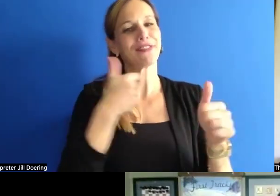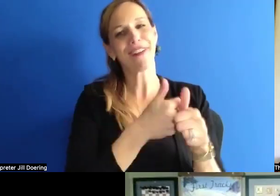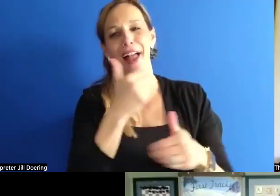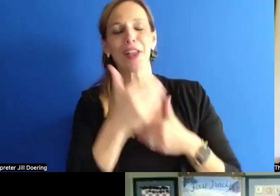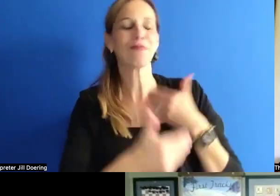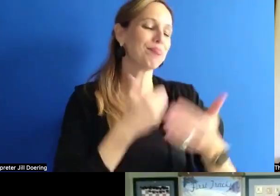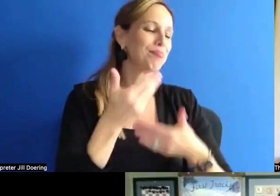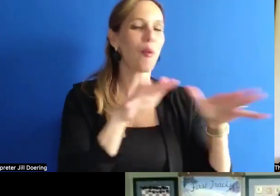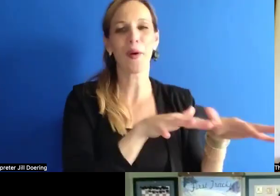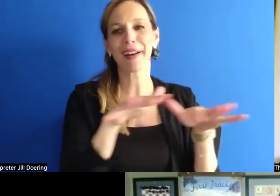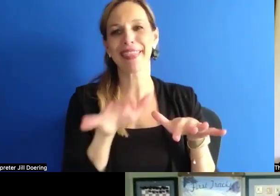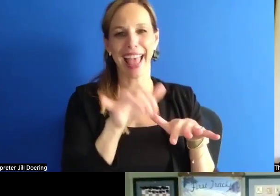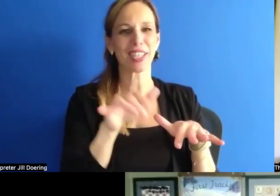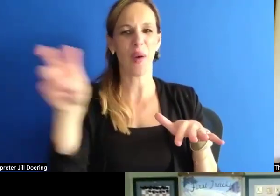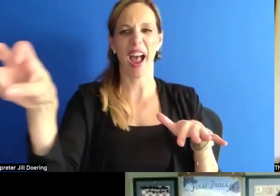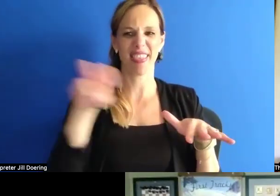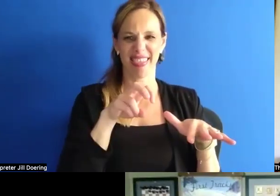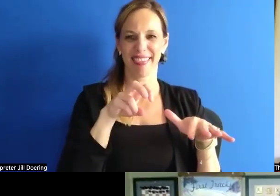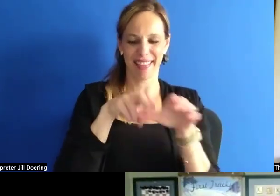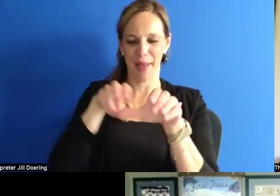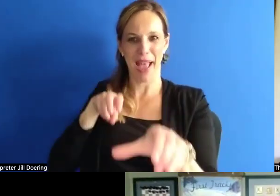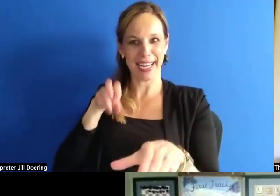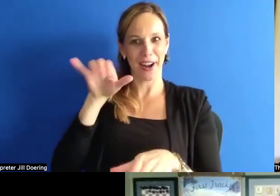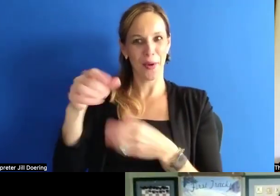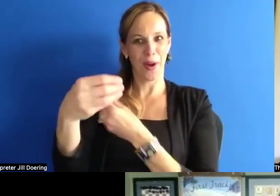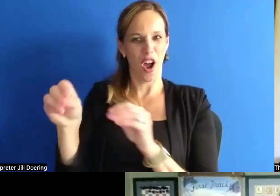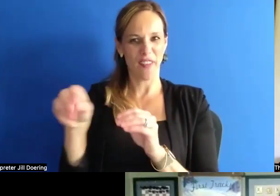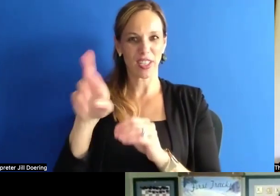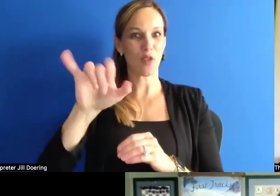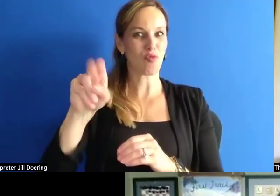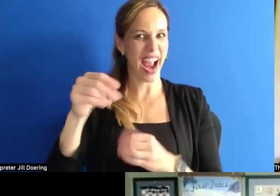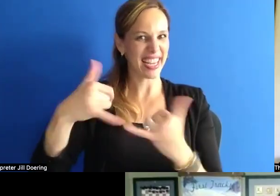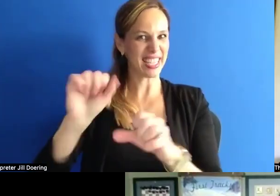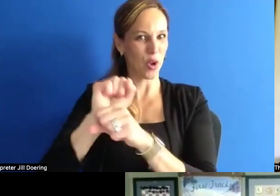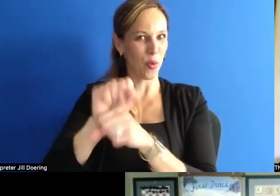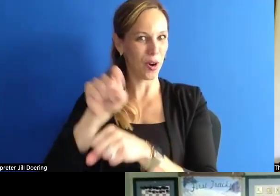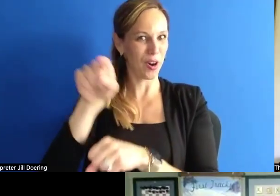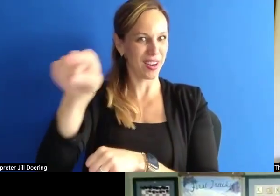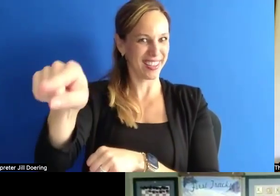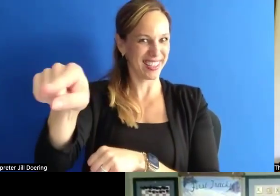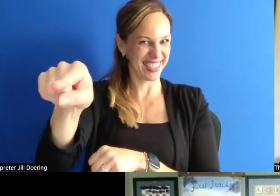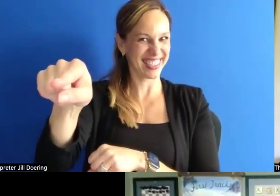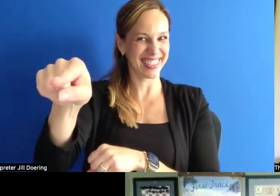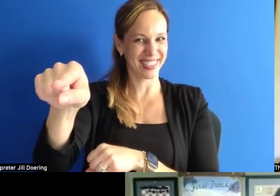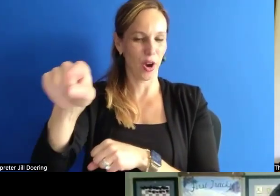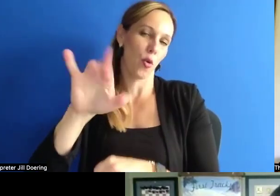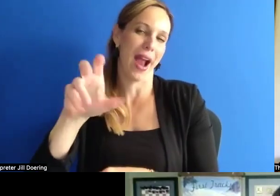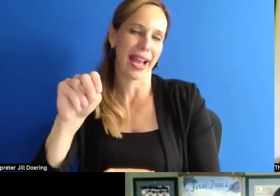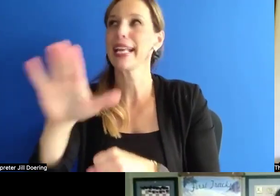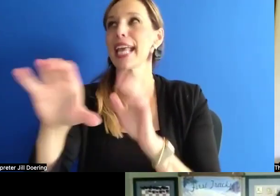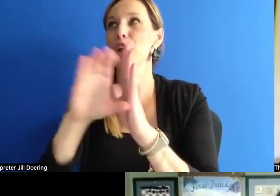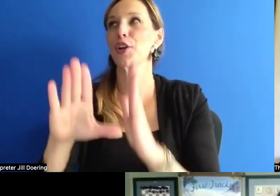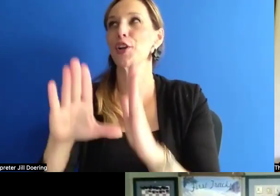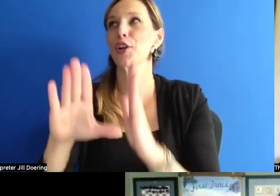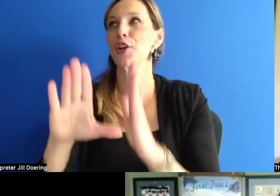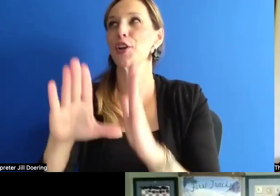of model. And Ryan is still working at Ryan, what's his character's name? James